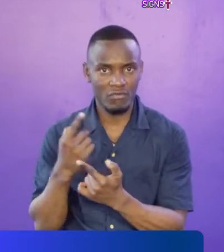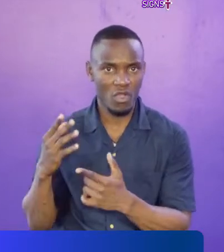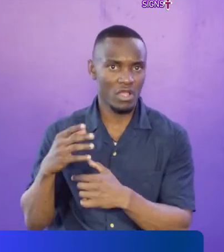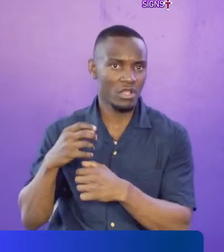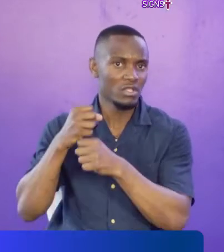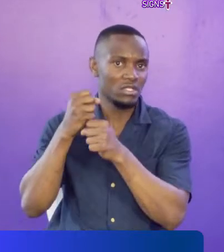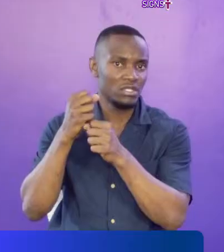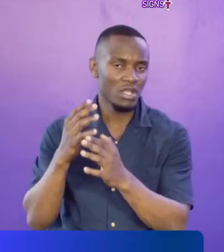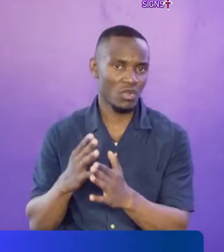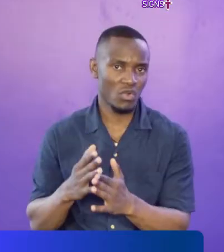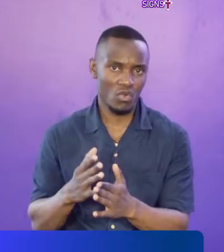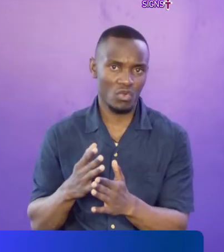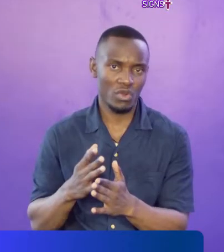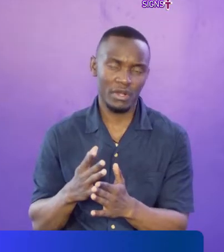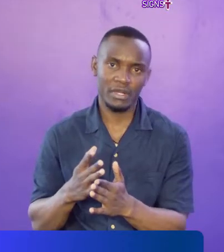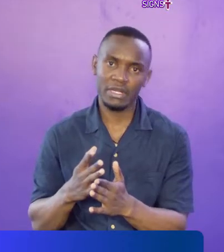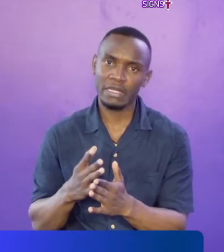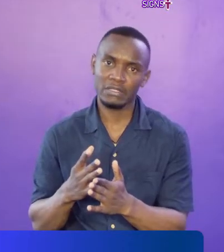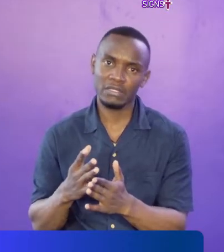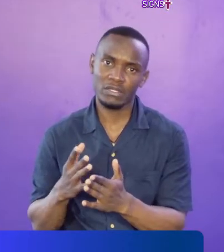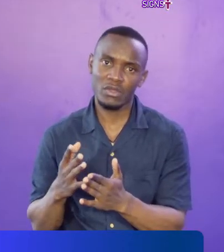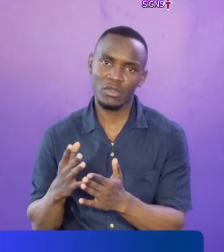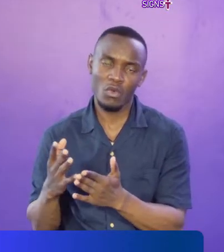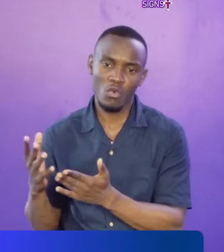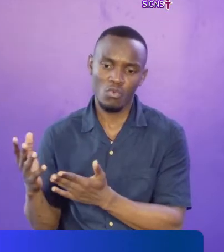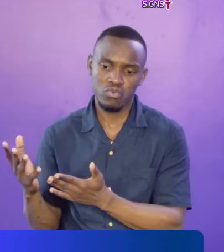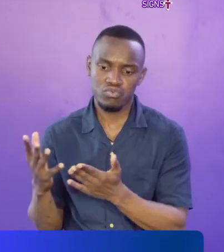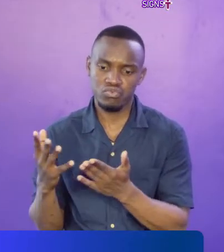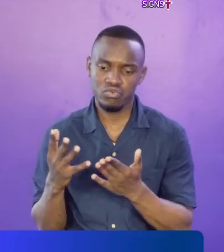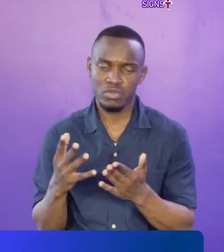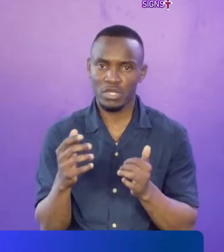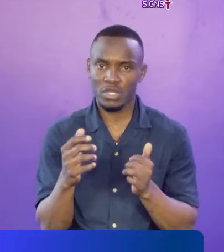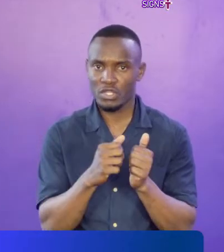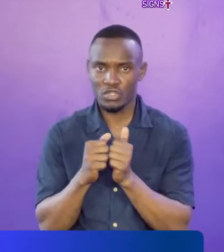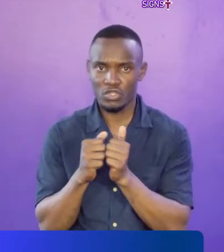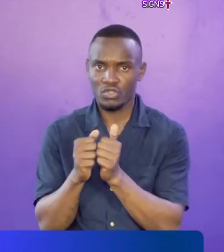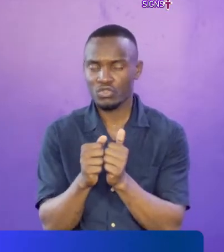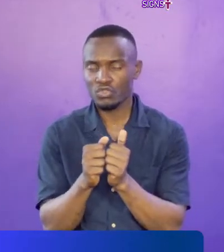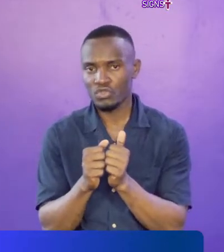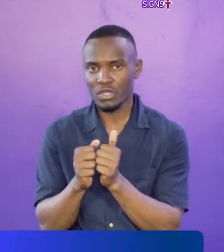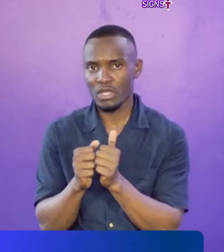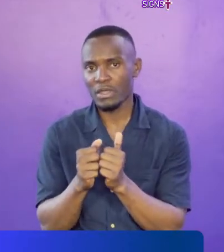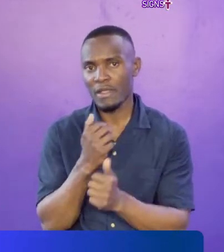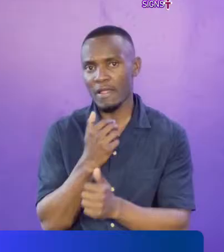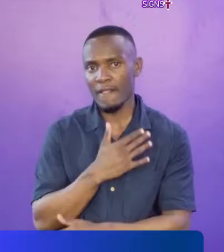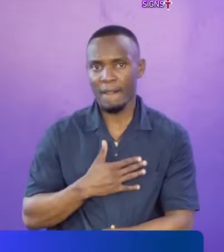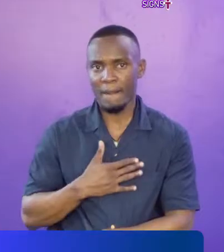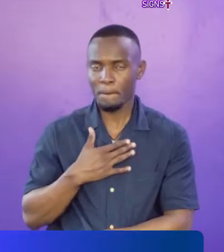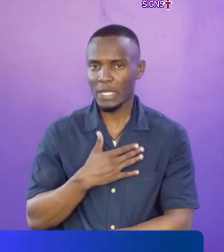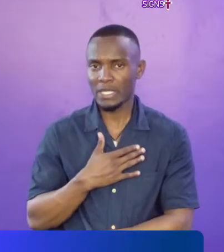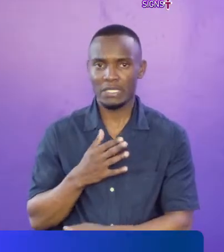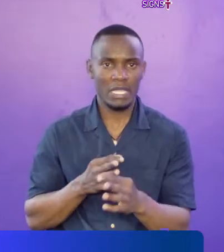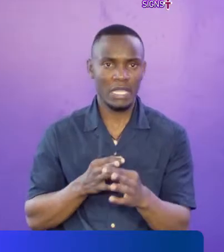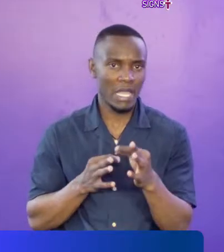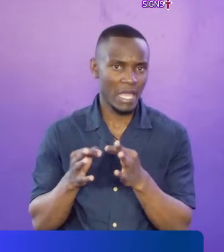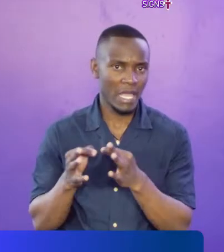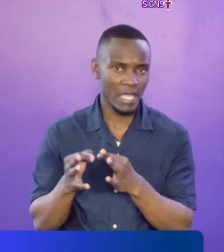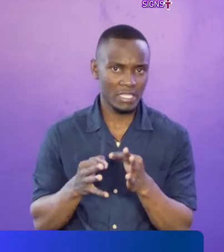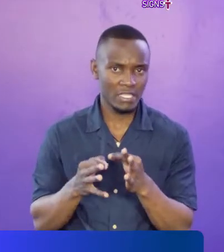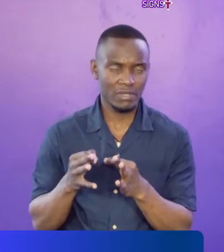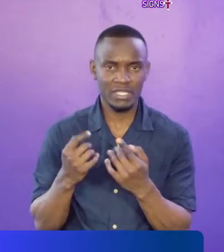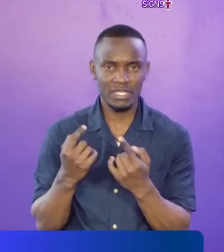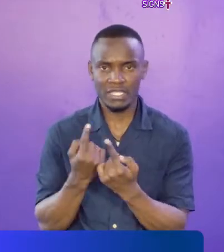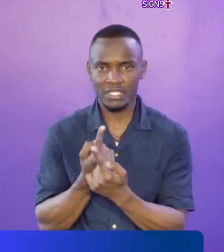the internet or within ICT threshold extensively. Kindly, could you break down the type of people